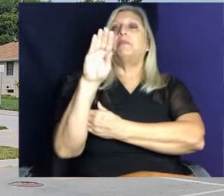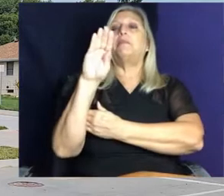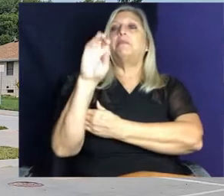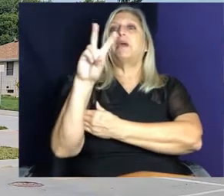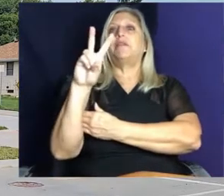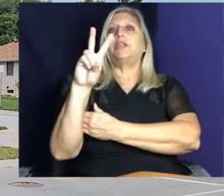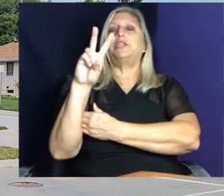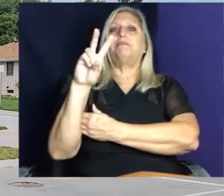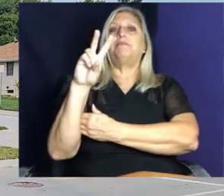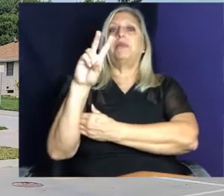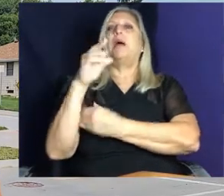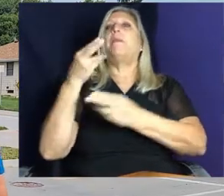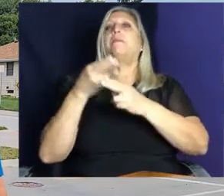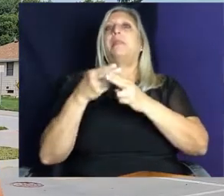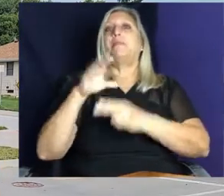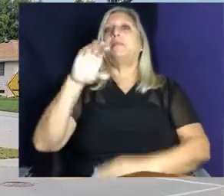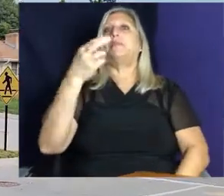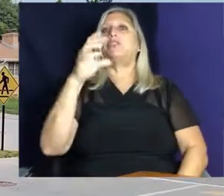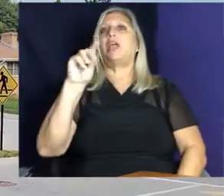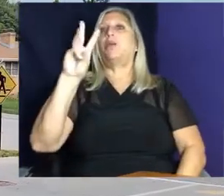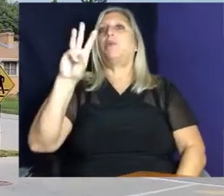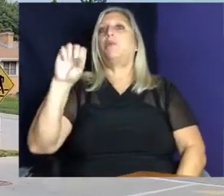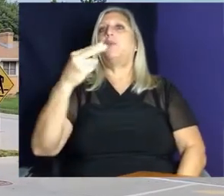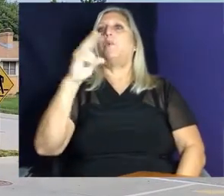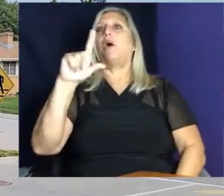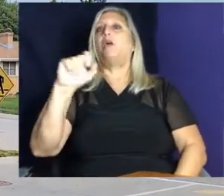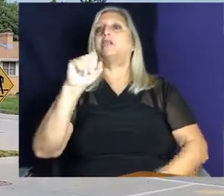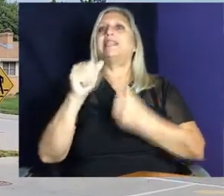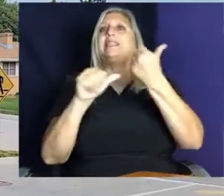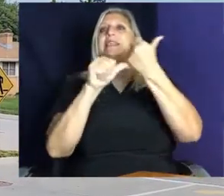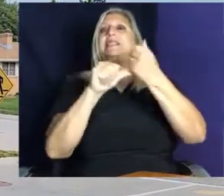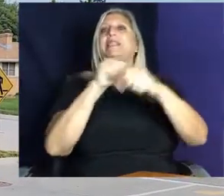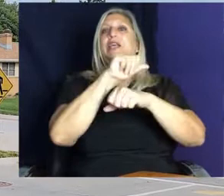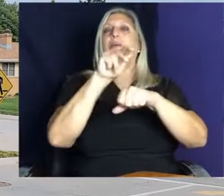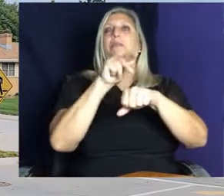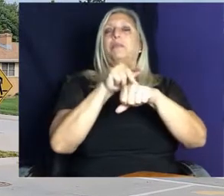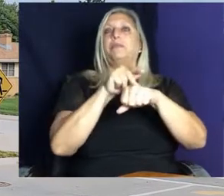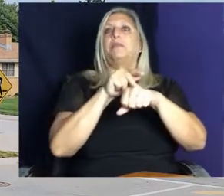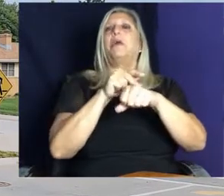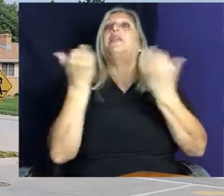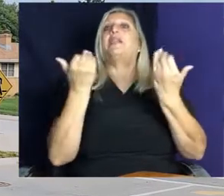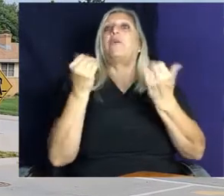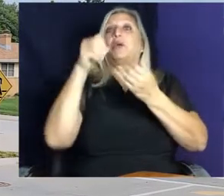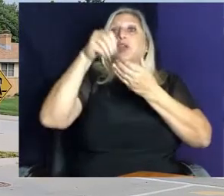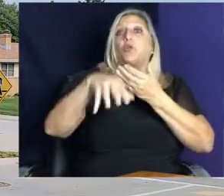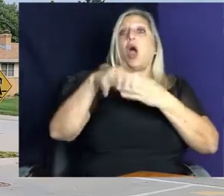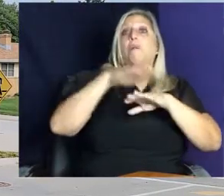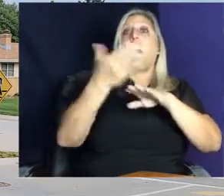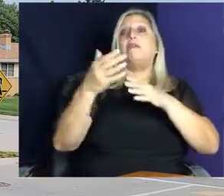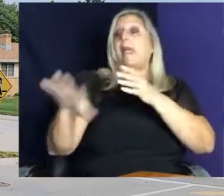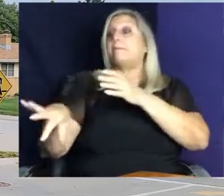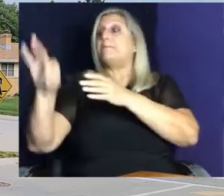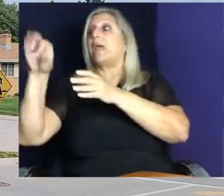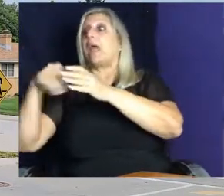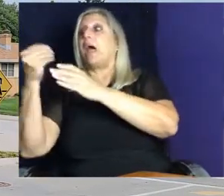Good morning, Beveridge families. My name is Chad Wallholtz. I'm the assistant principal, and this morning we're going to talk about drop-off and